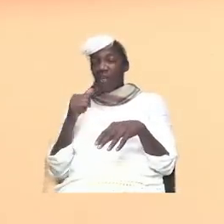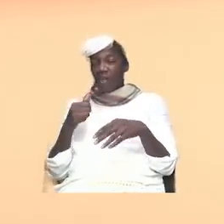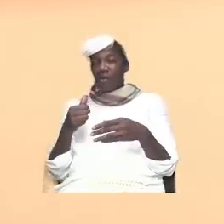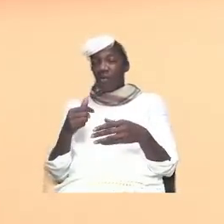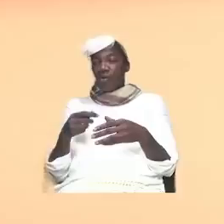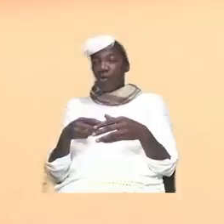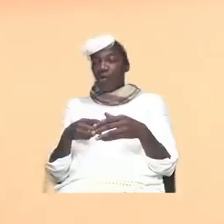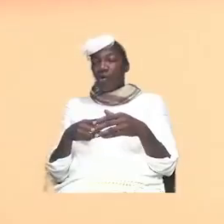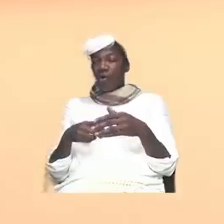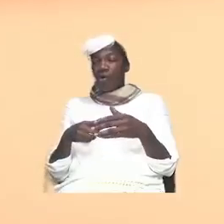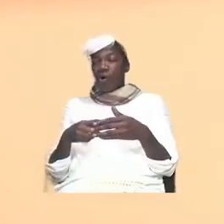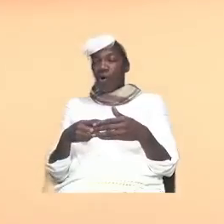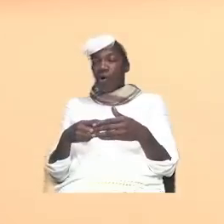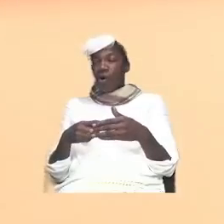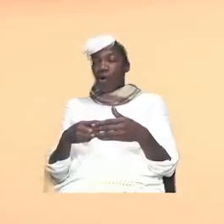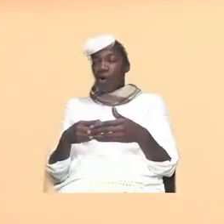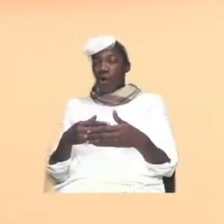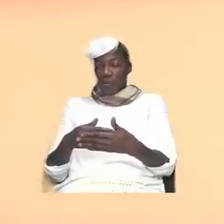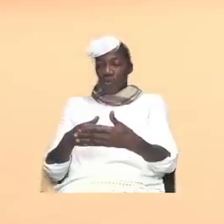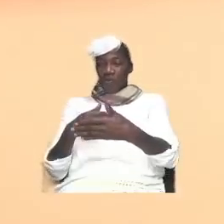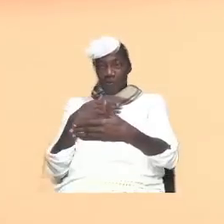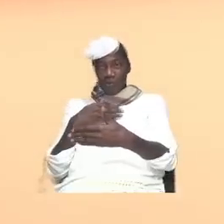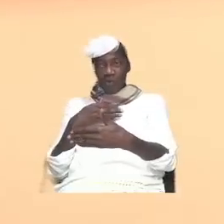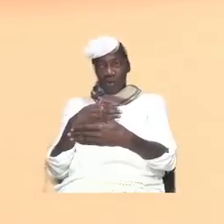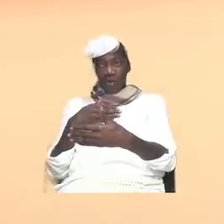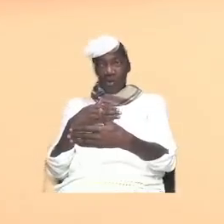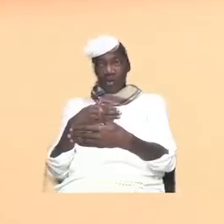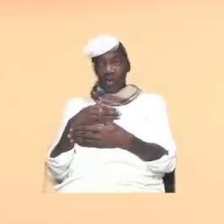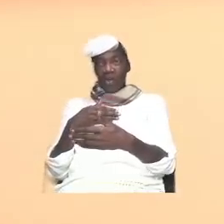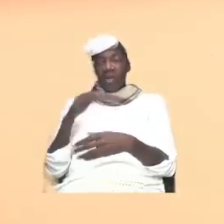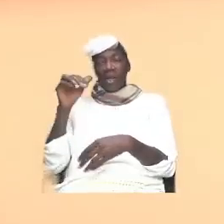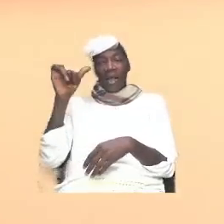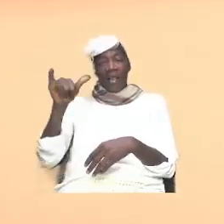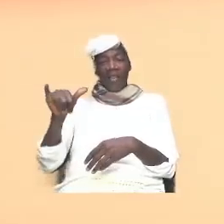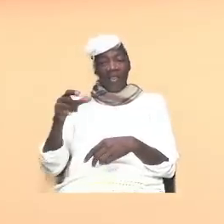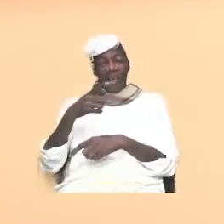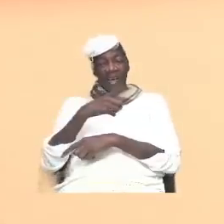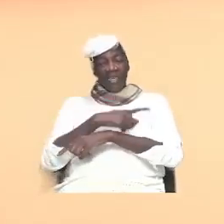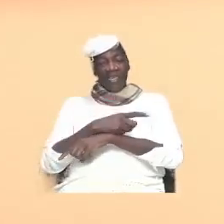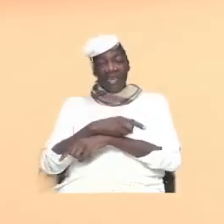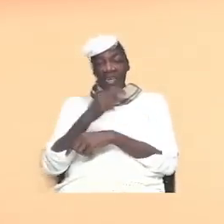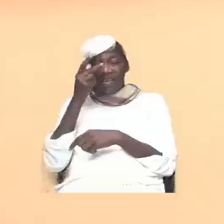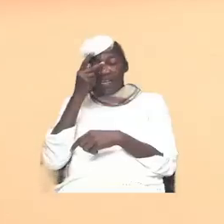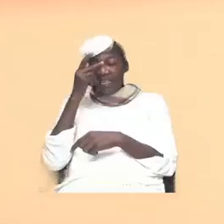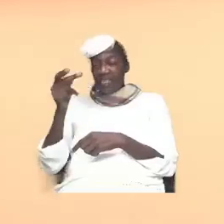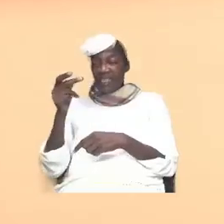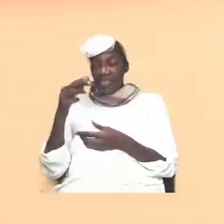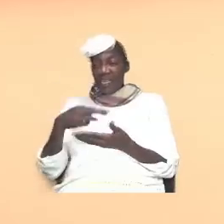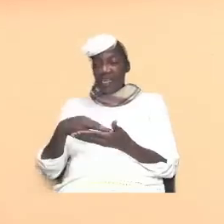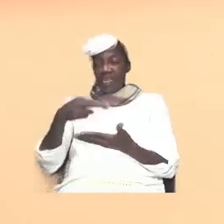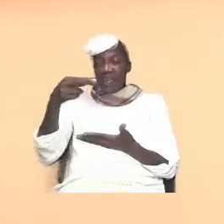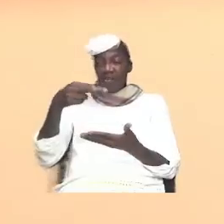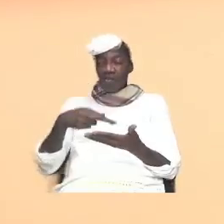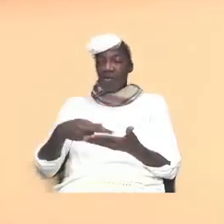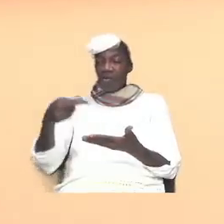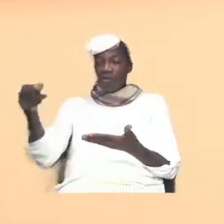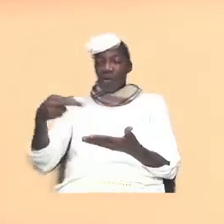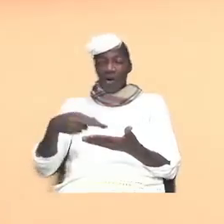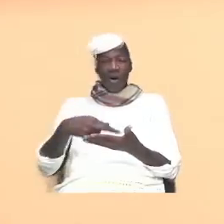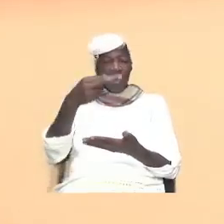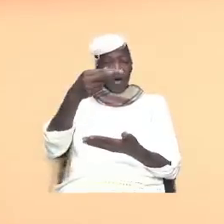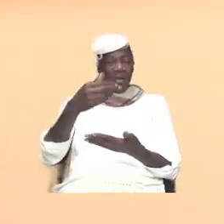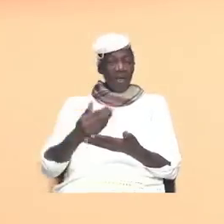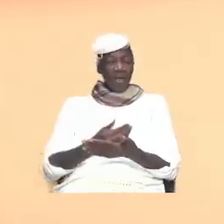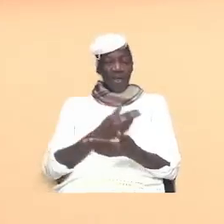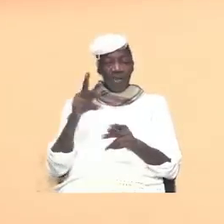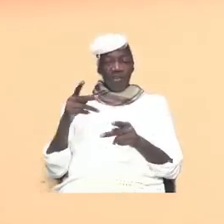side. I believe on that day when we see the rewards that some people are going to get that